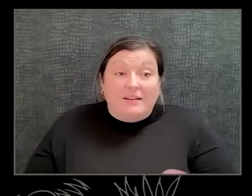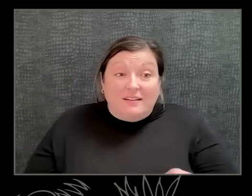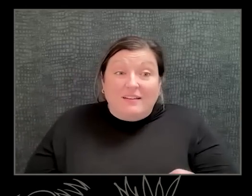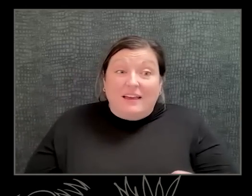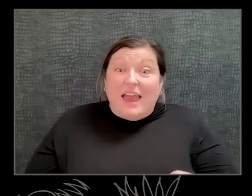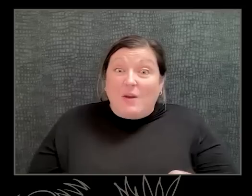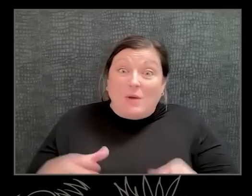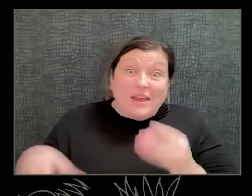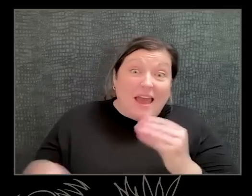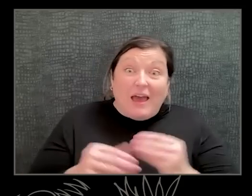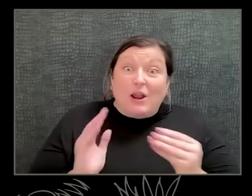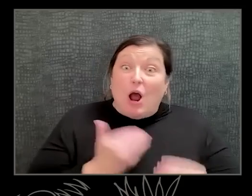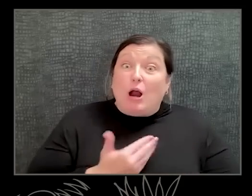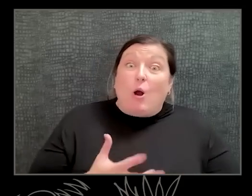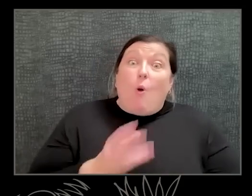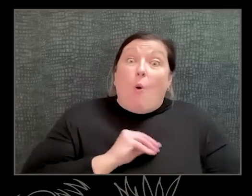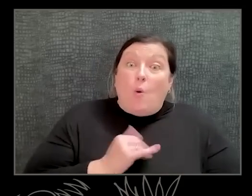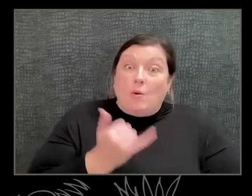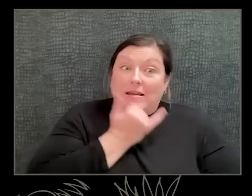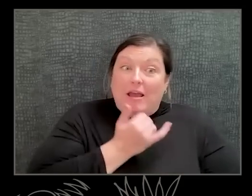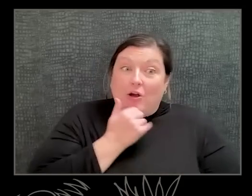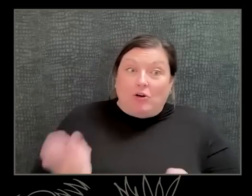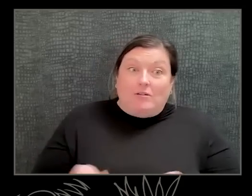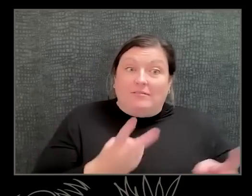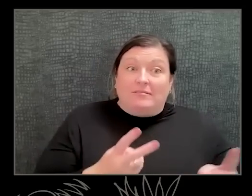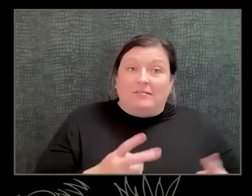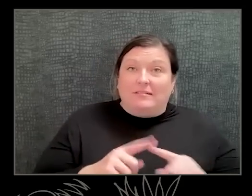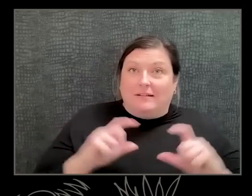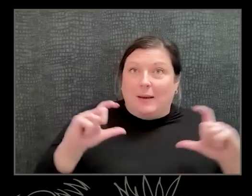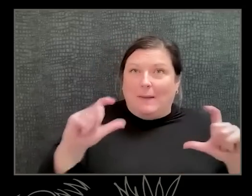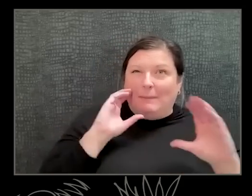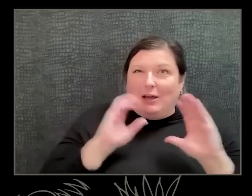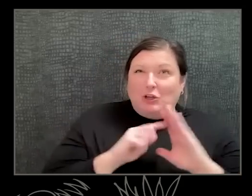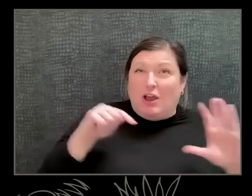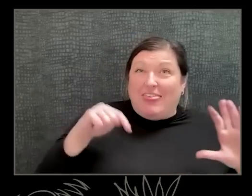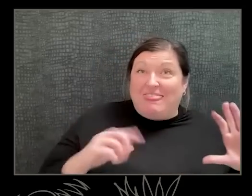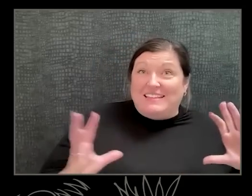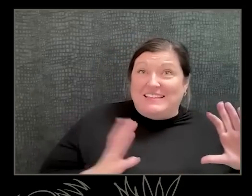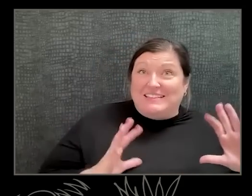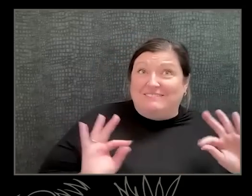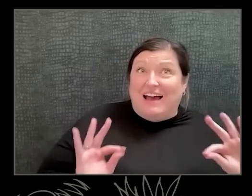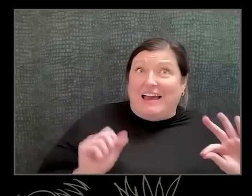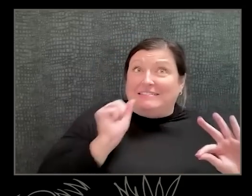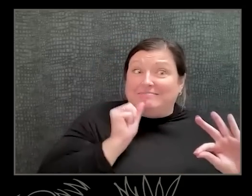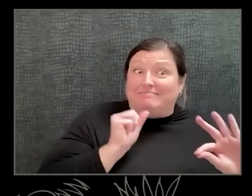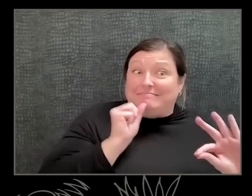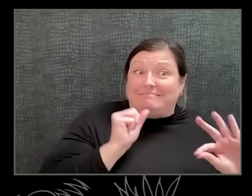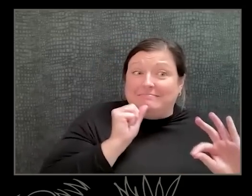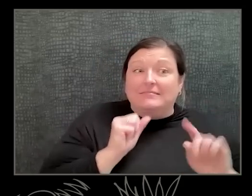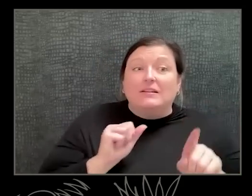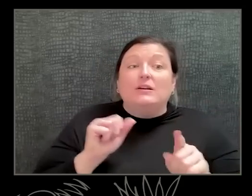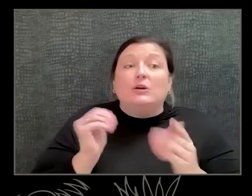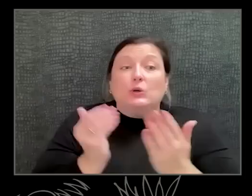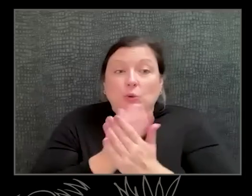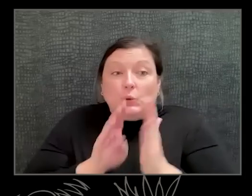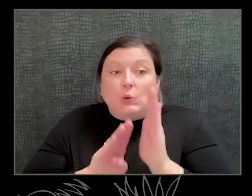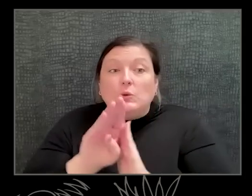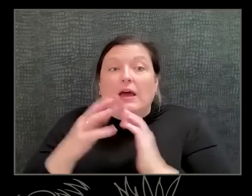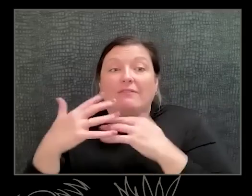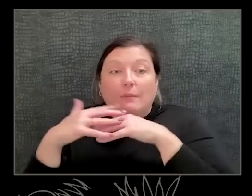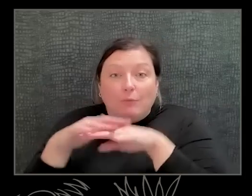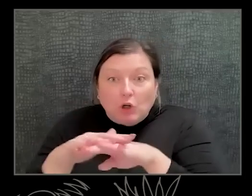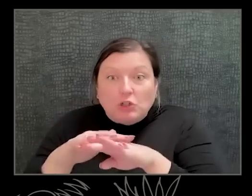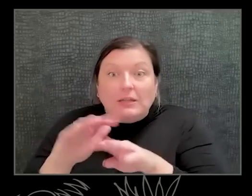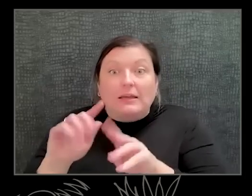error in here. This is fine. New dev gets his PR merged into main, it